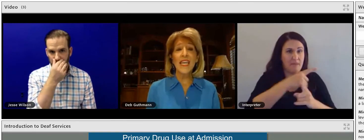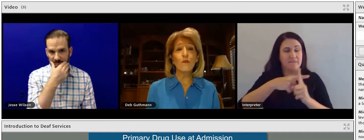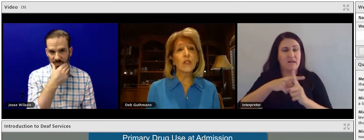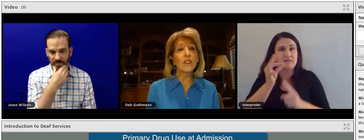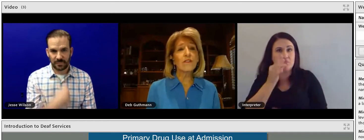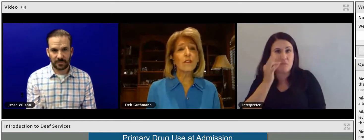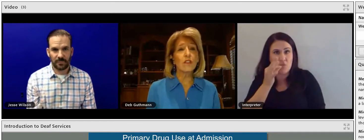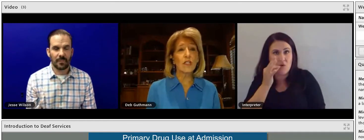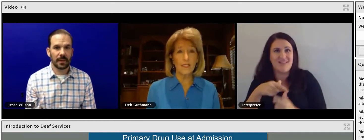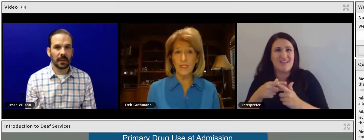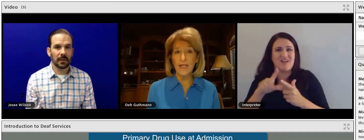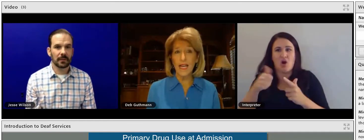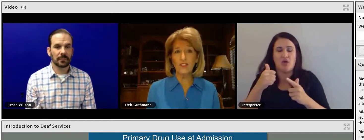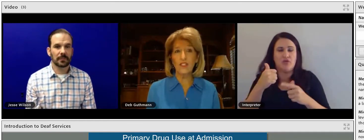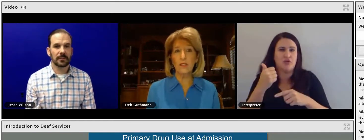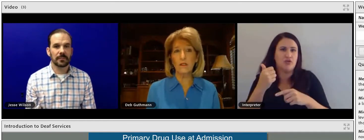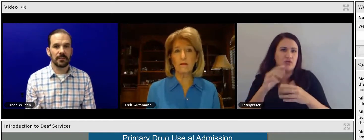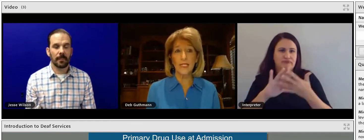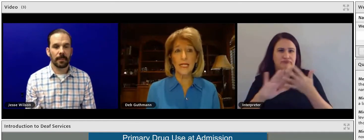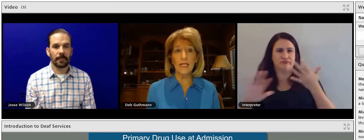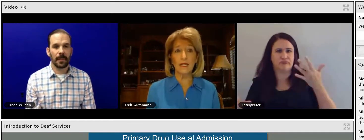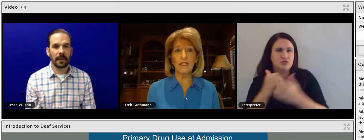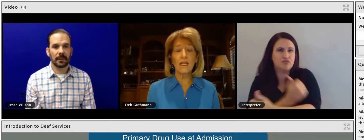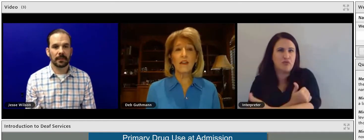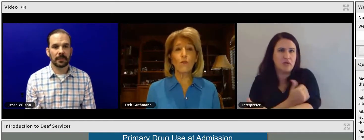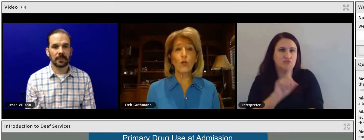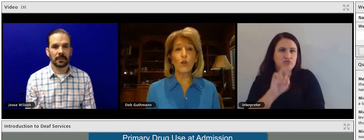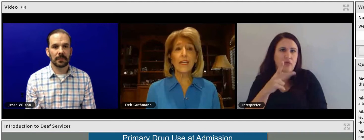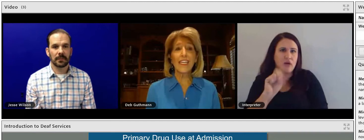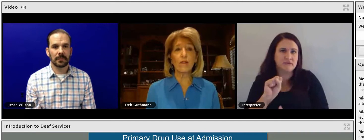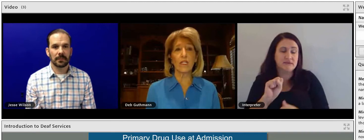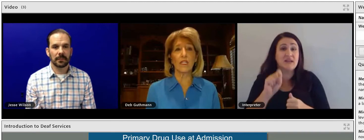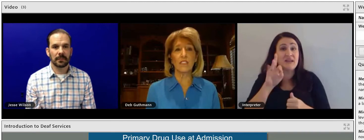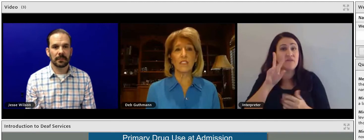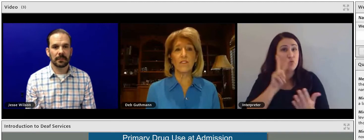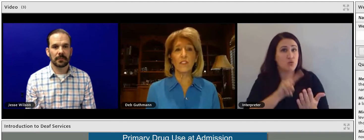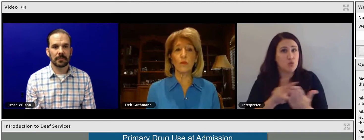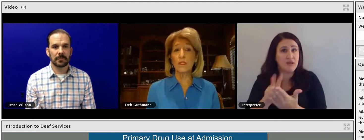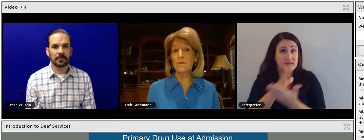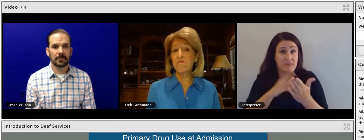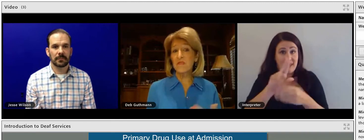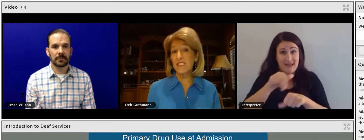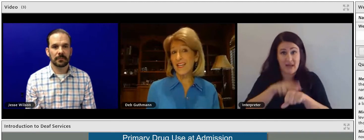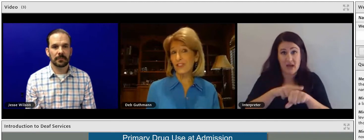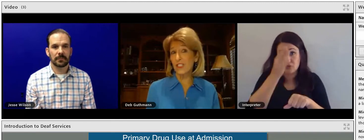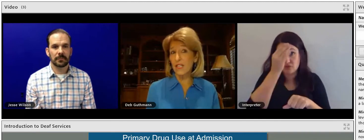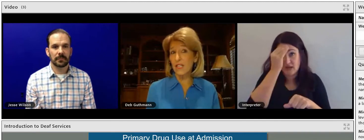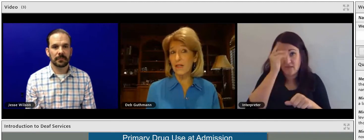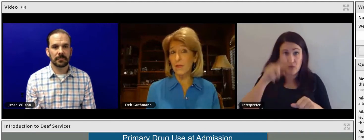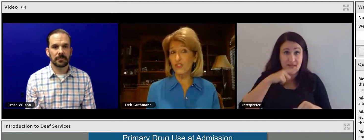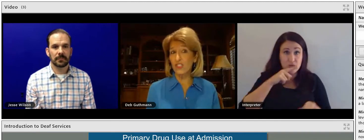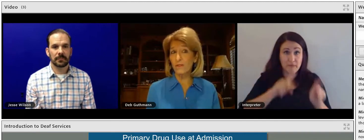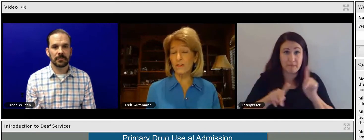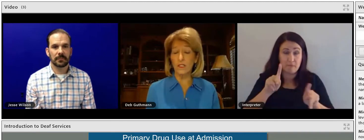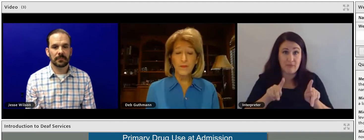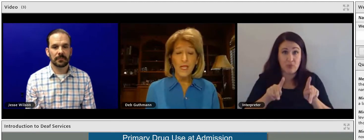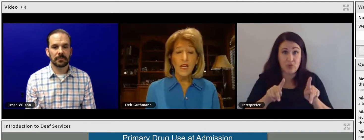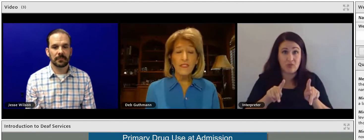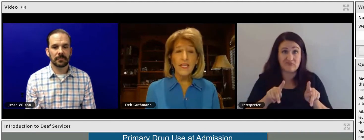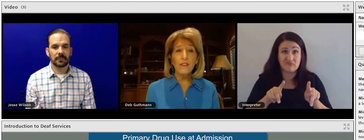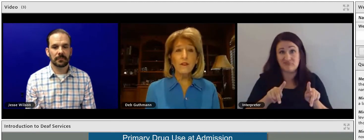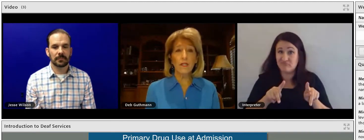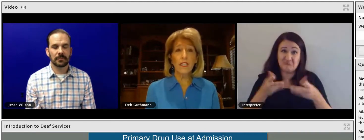assorted other drugs. And really, if you look at some of the national data for hearing individuals, it's actually not that